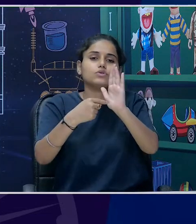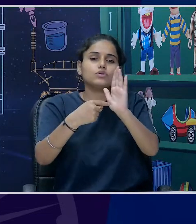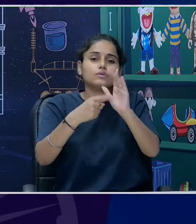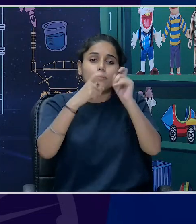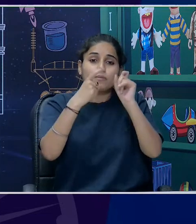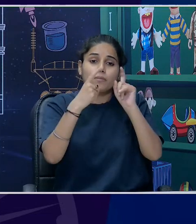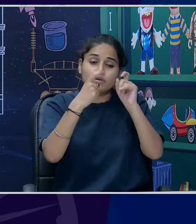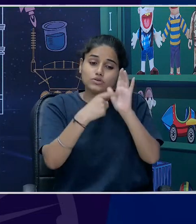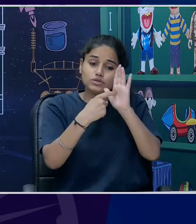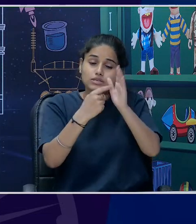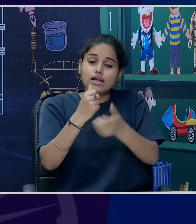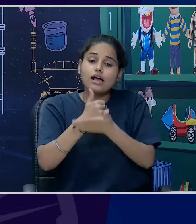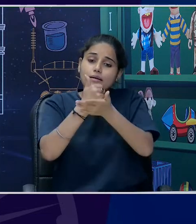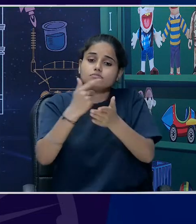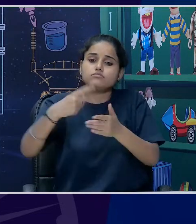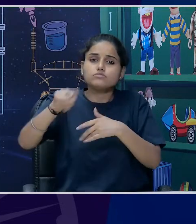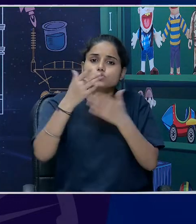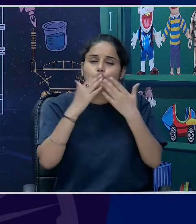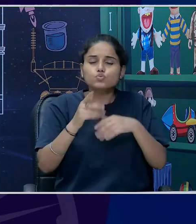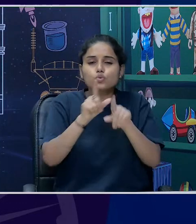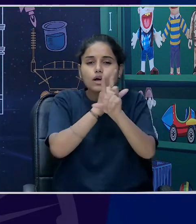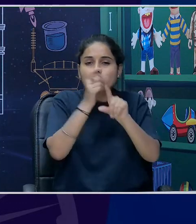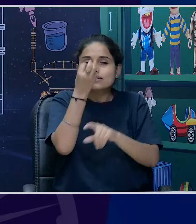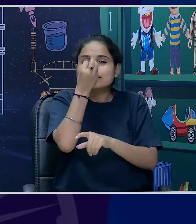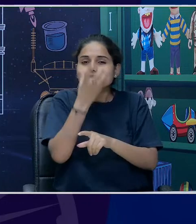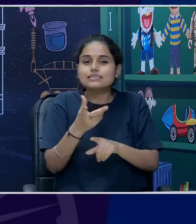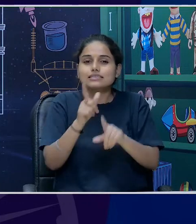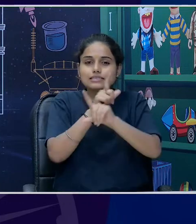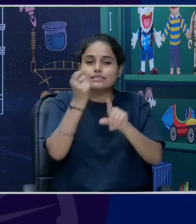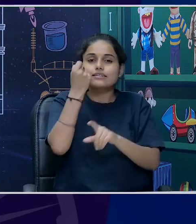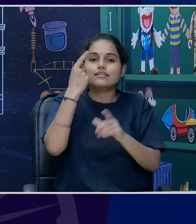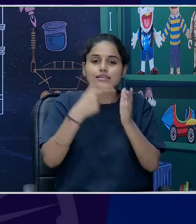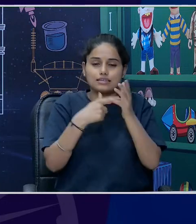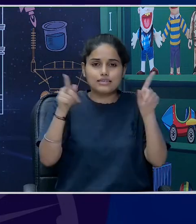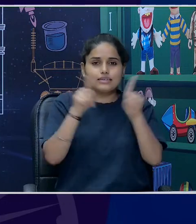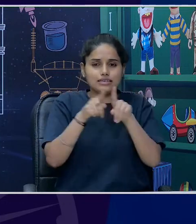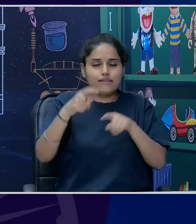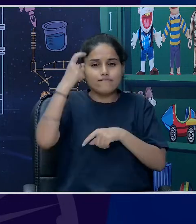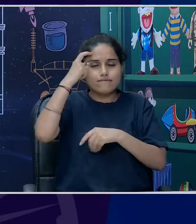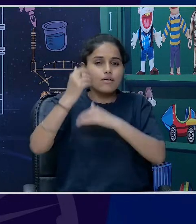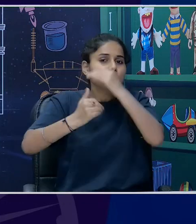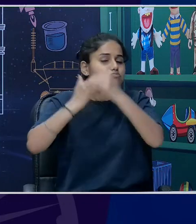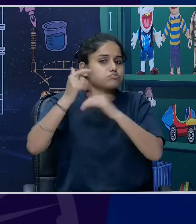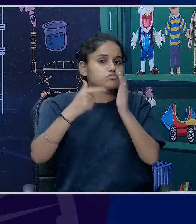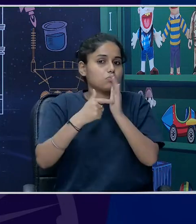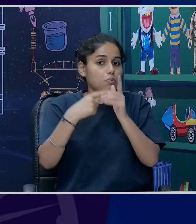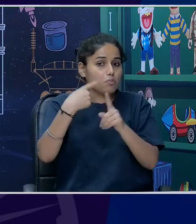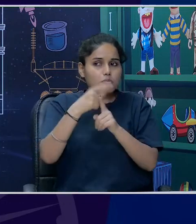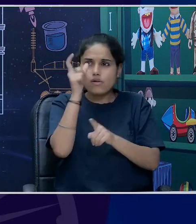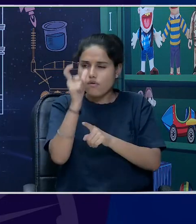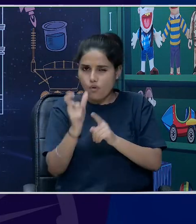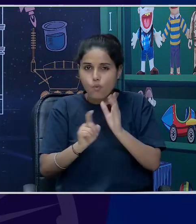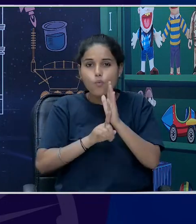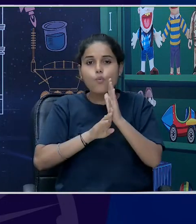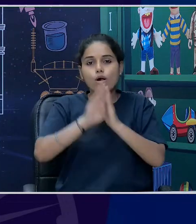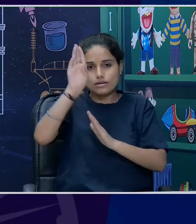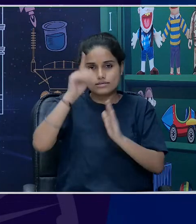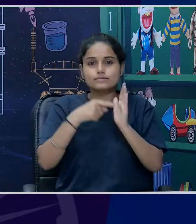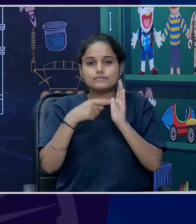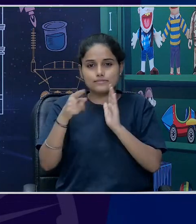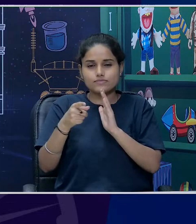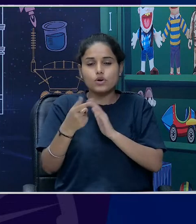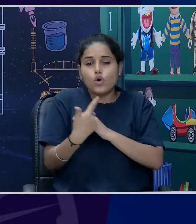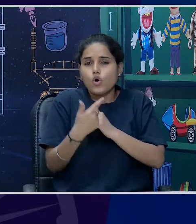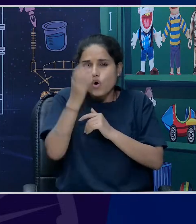when the things were appearing, the child is able to make an association, increase the vocabulary, and understand